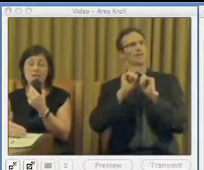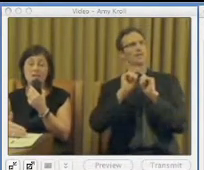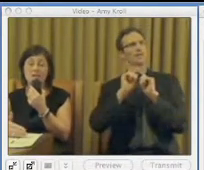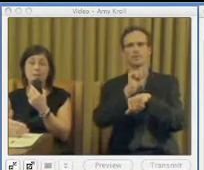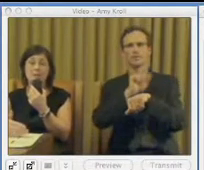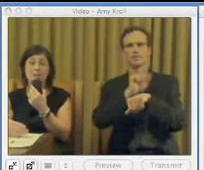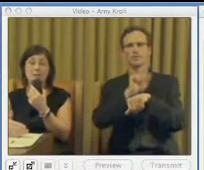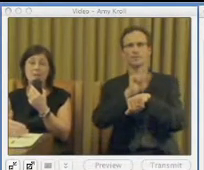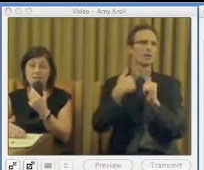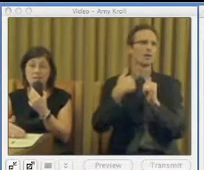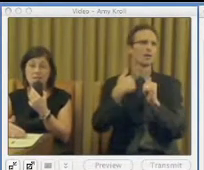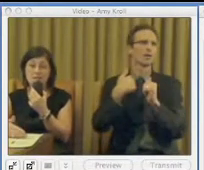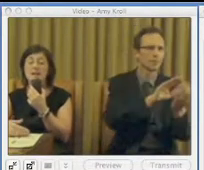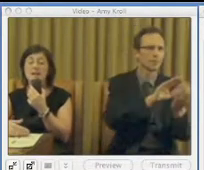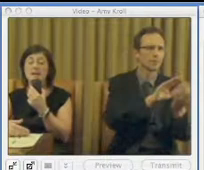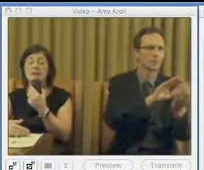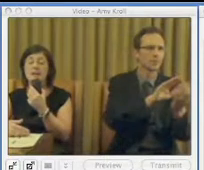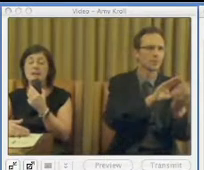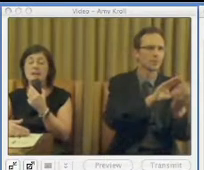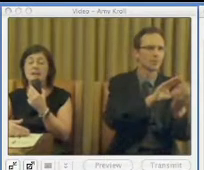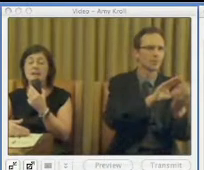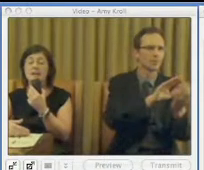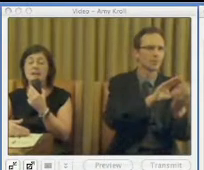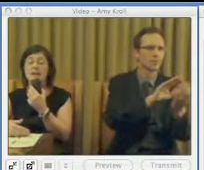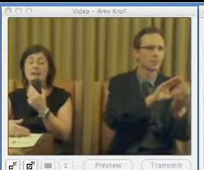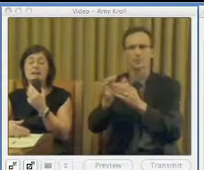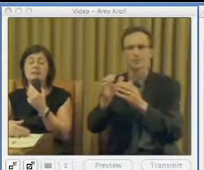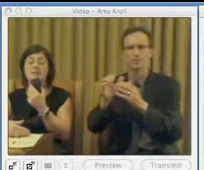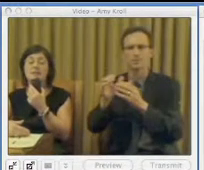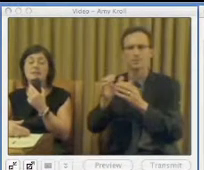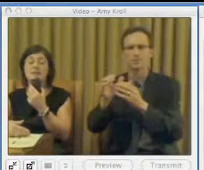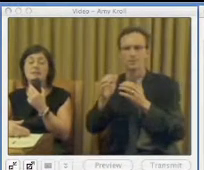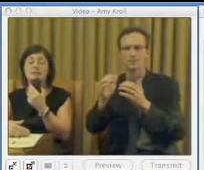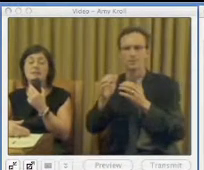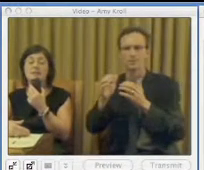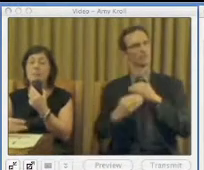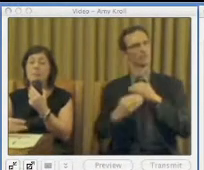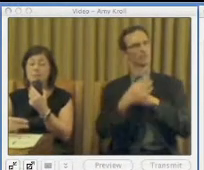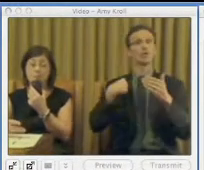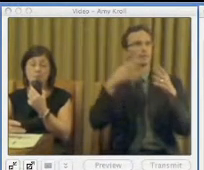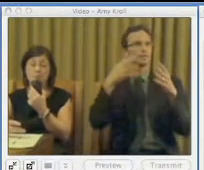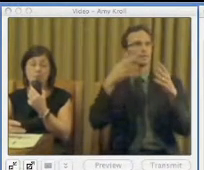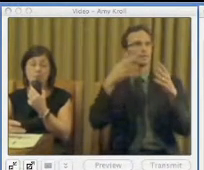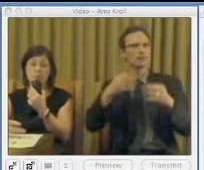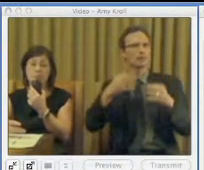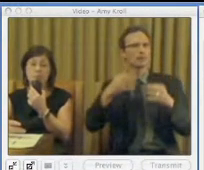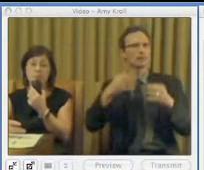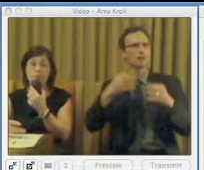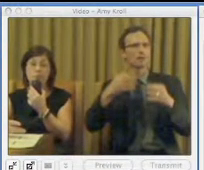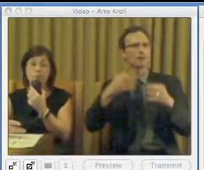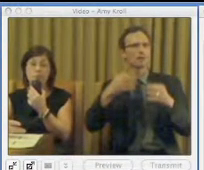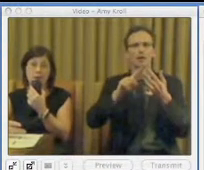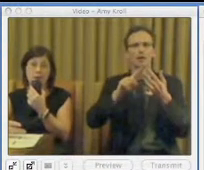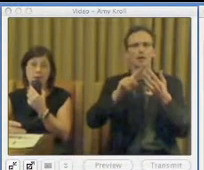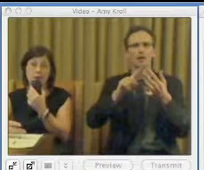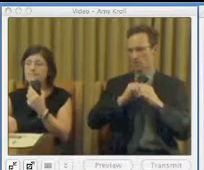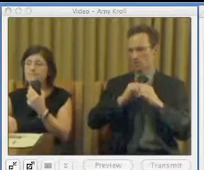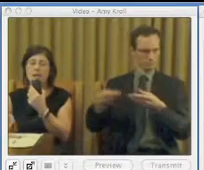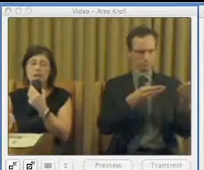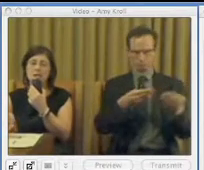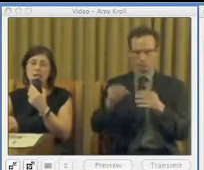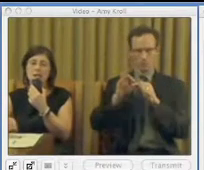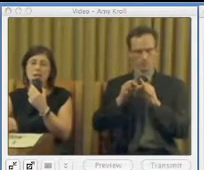that we engage with our clients. It influences choices that we make around what we're